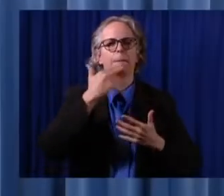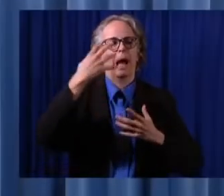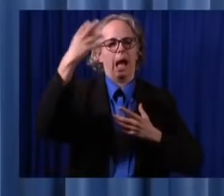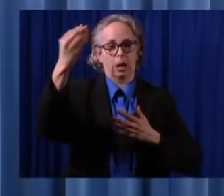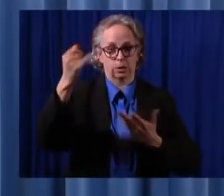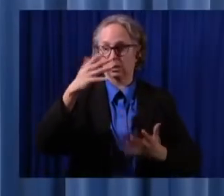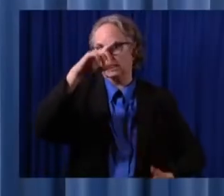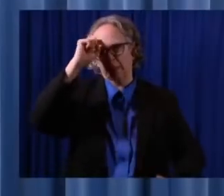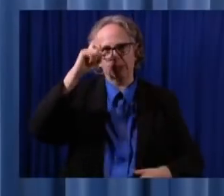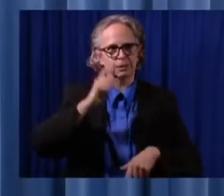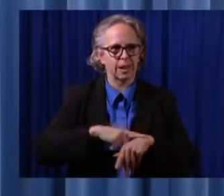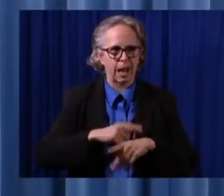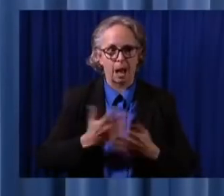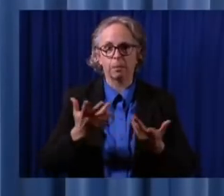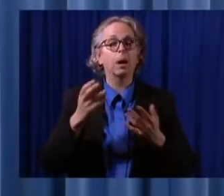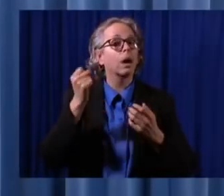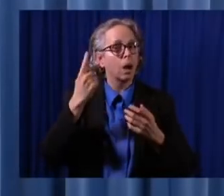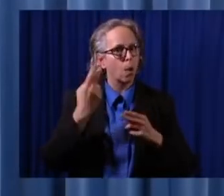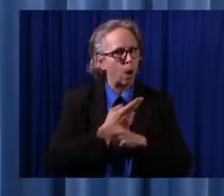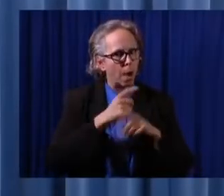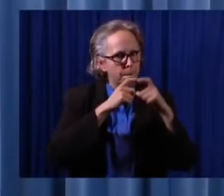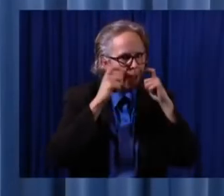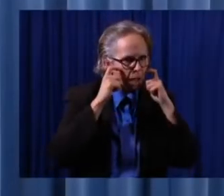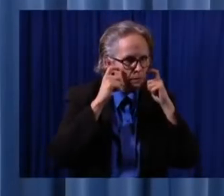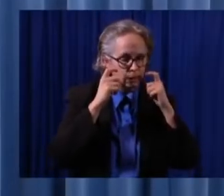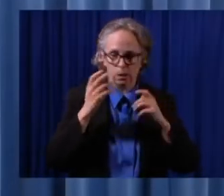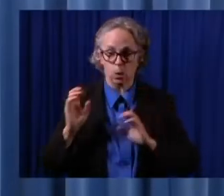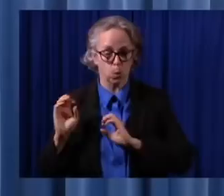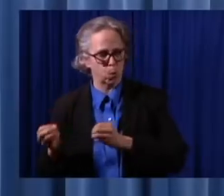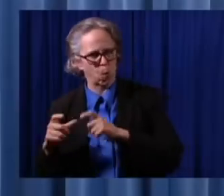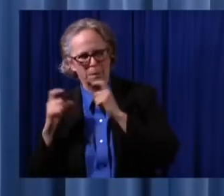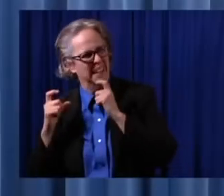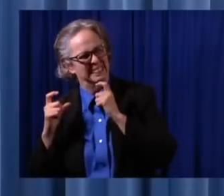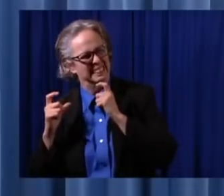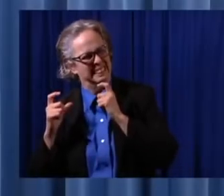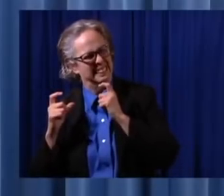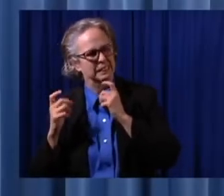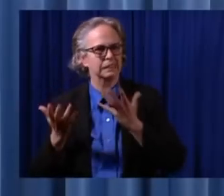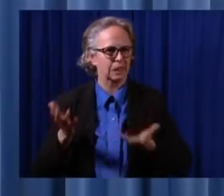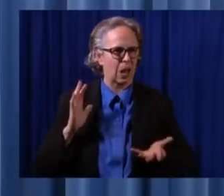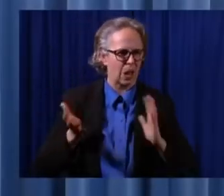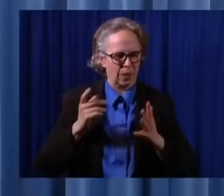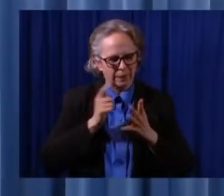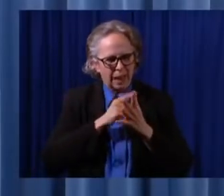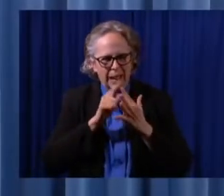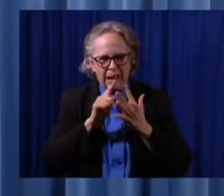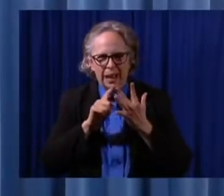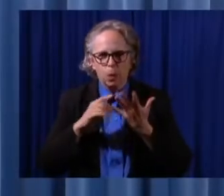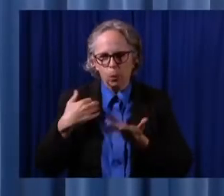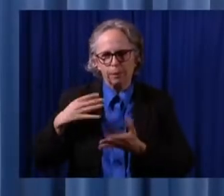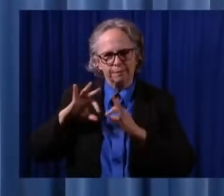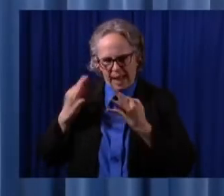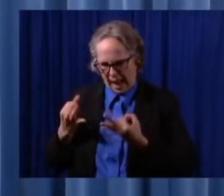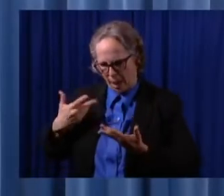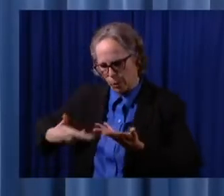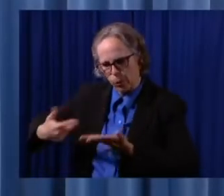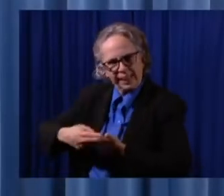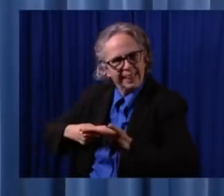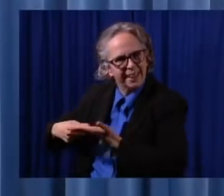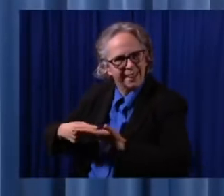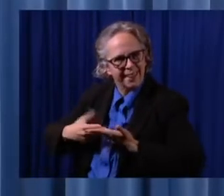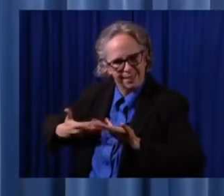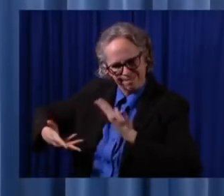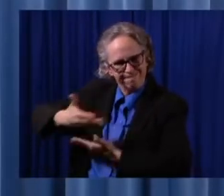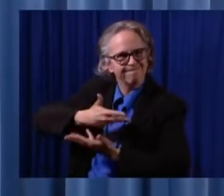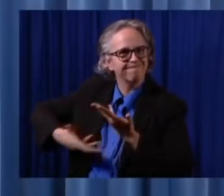things, and when you put them all together, I think people, can kind of figure out where, as a family, they should be. I think the other thing that